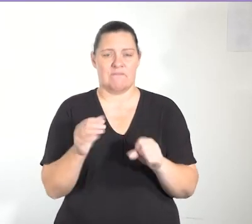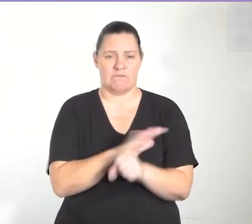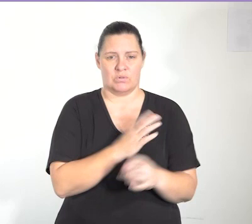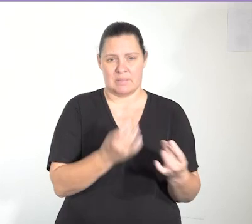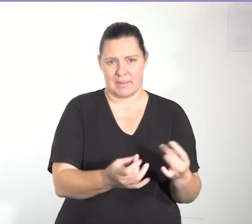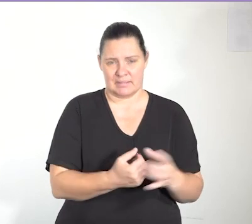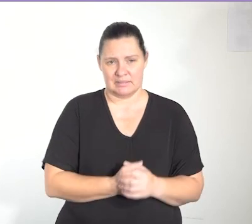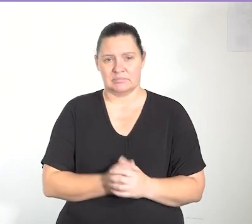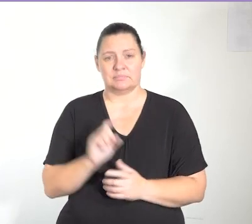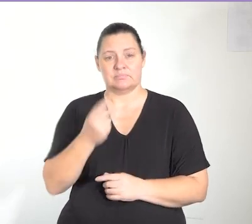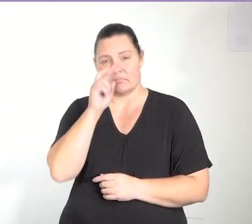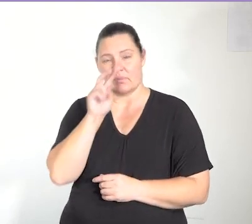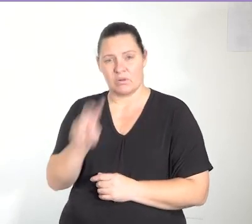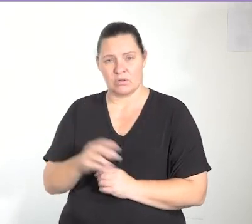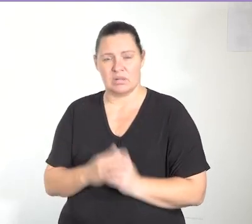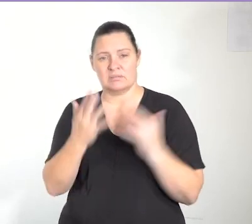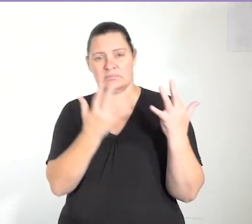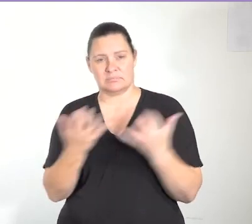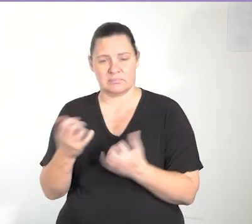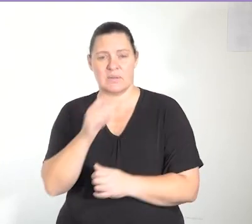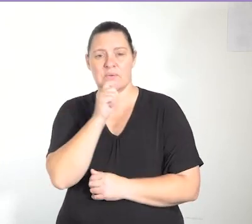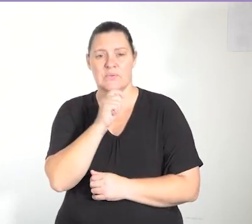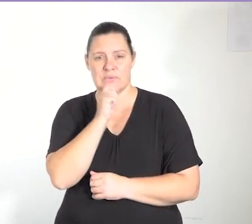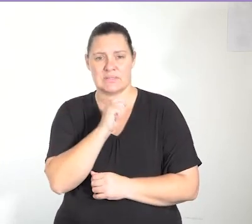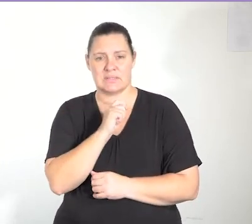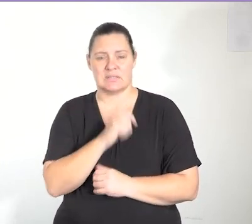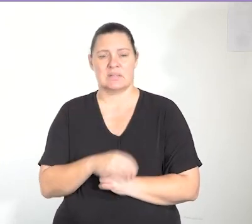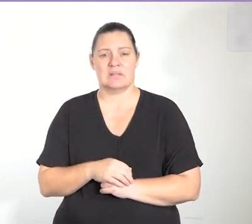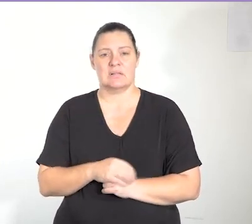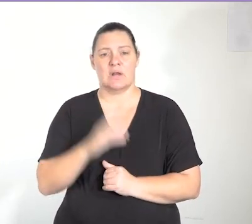The first thing we're going to look at is calculations using the column method.